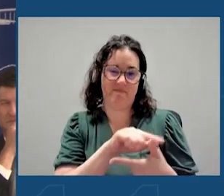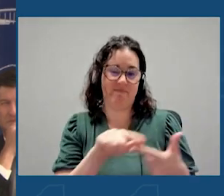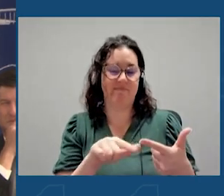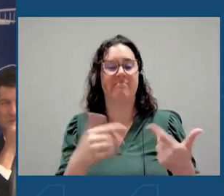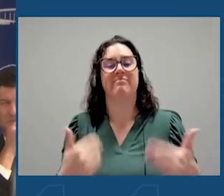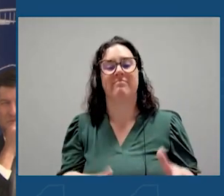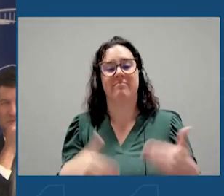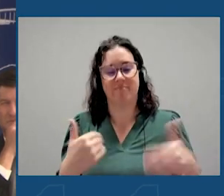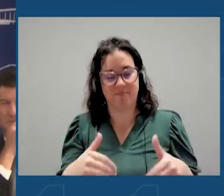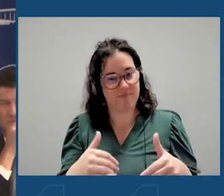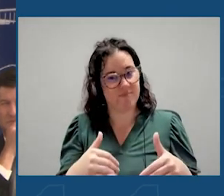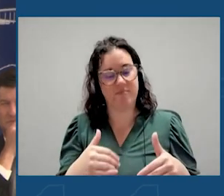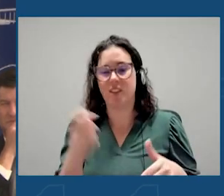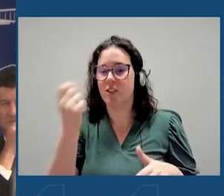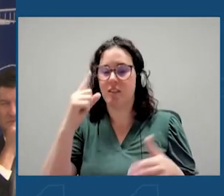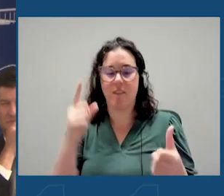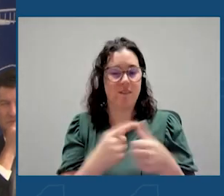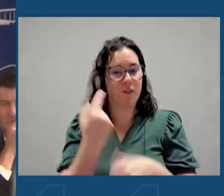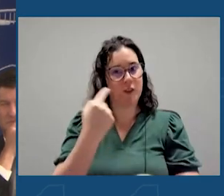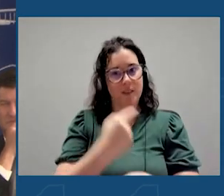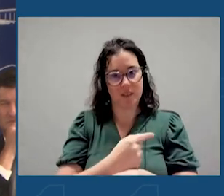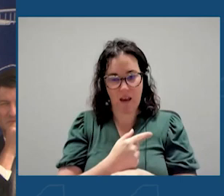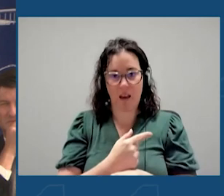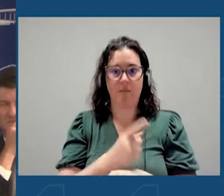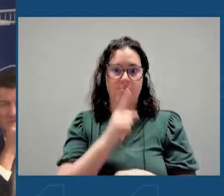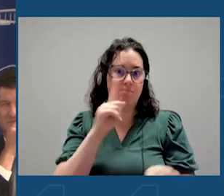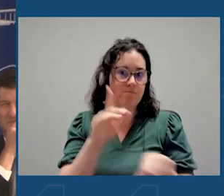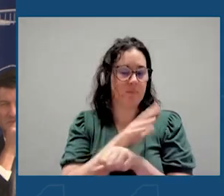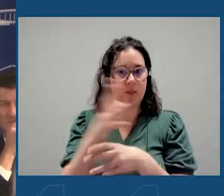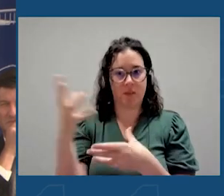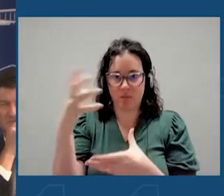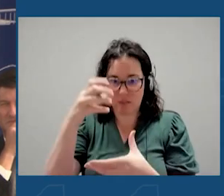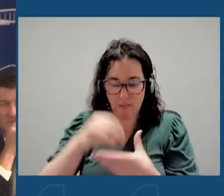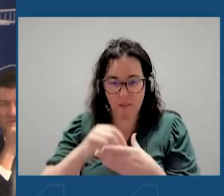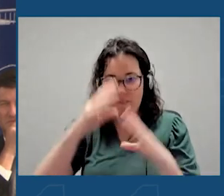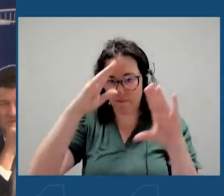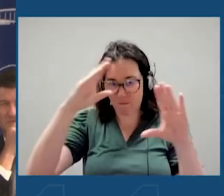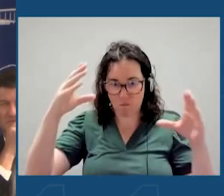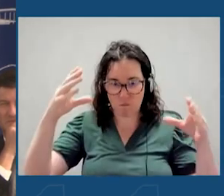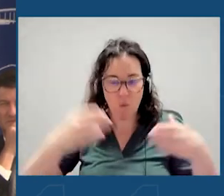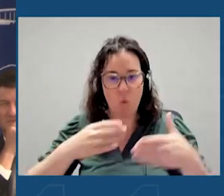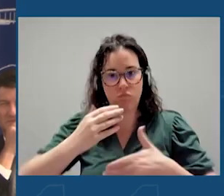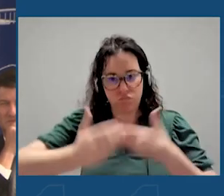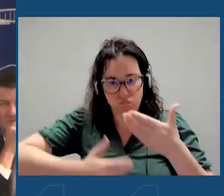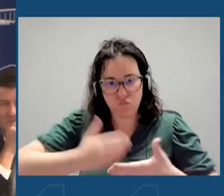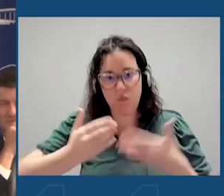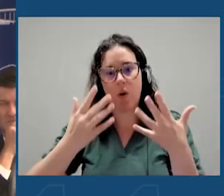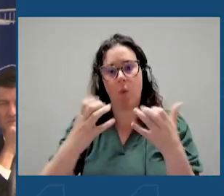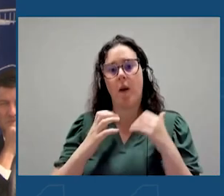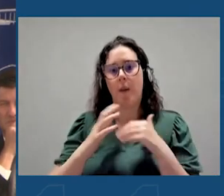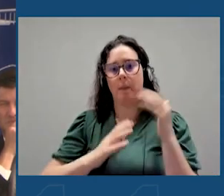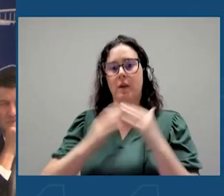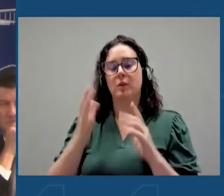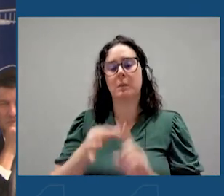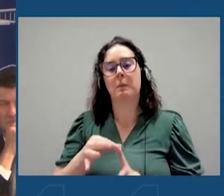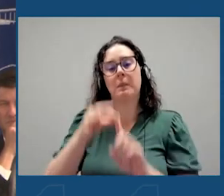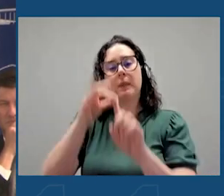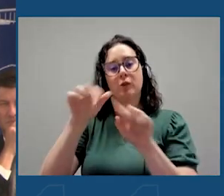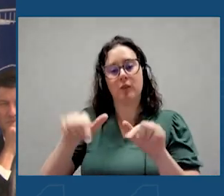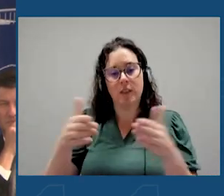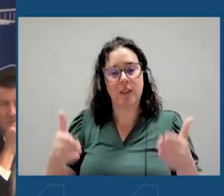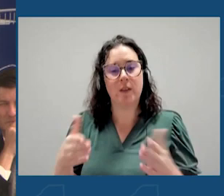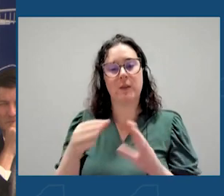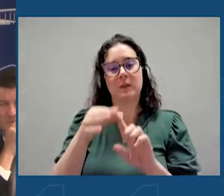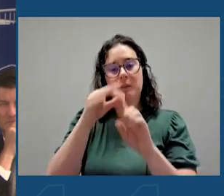right from day one were engaged, focused. They wanted to build something special here in a special community. They